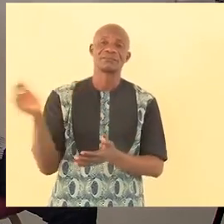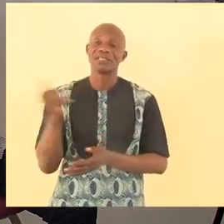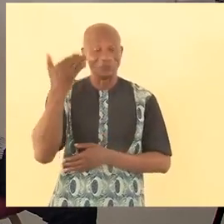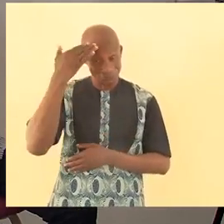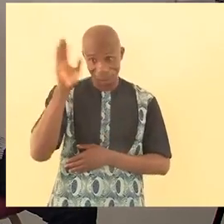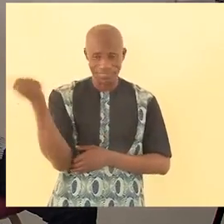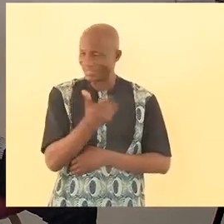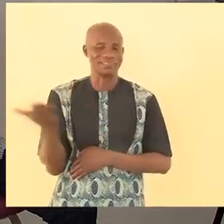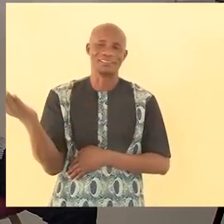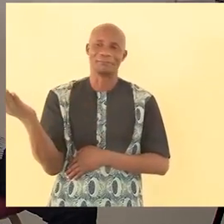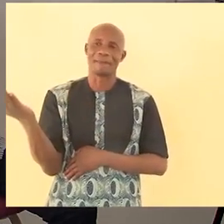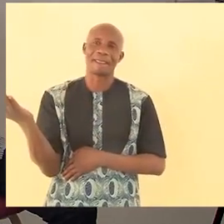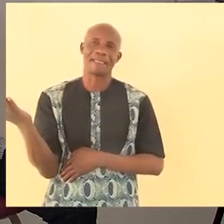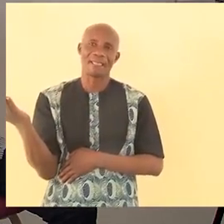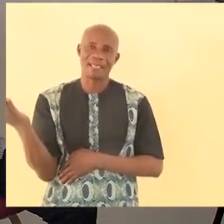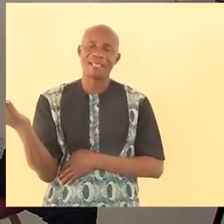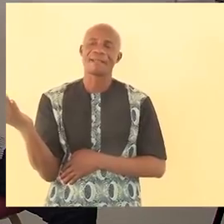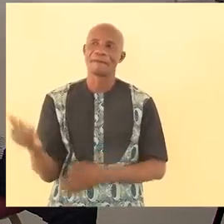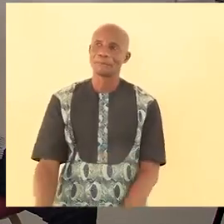They never know anything.